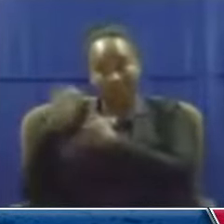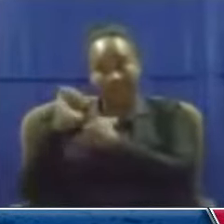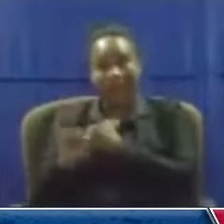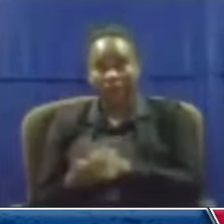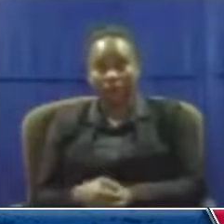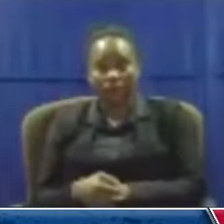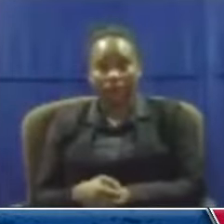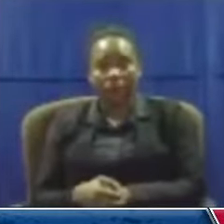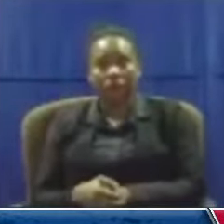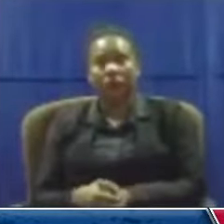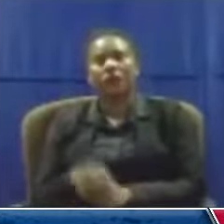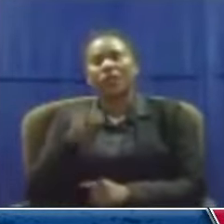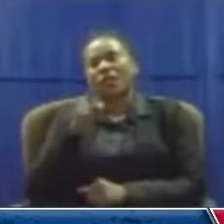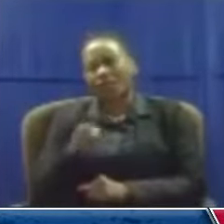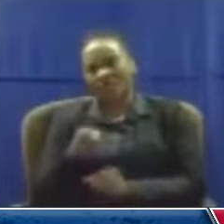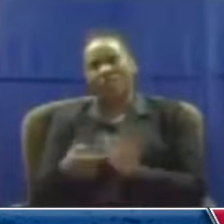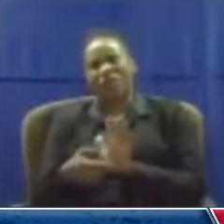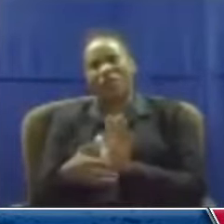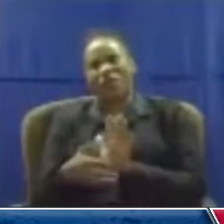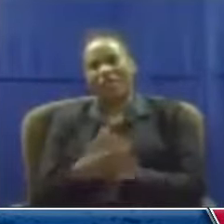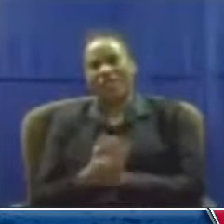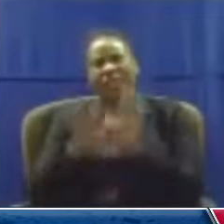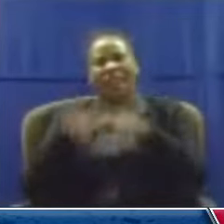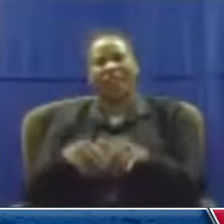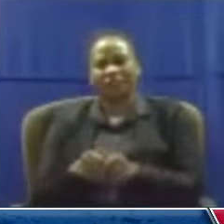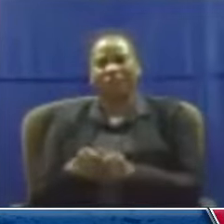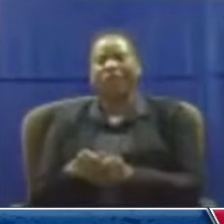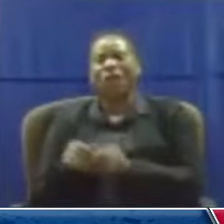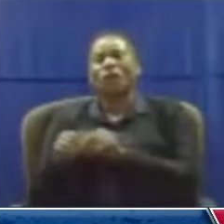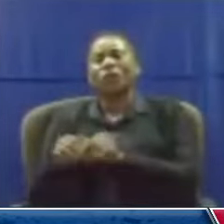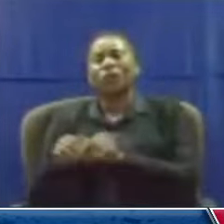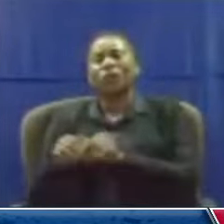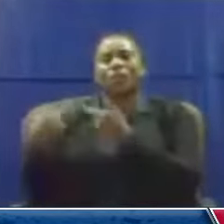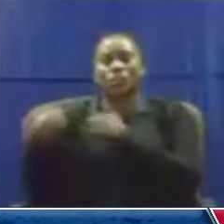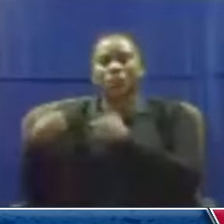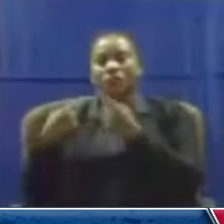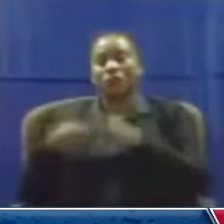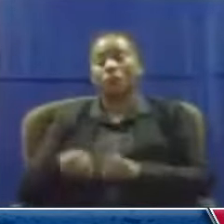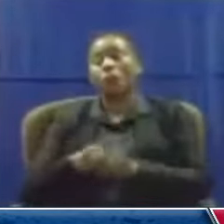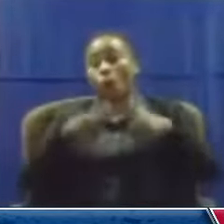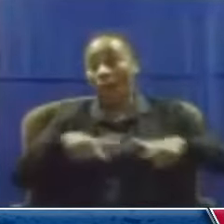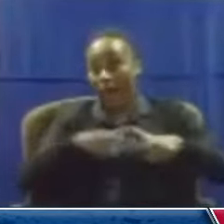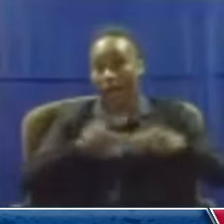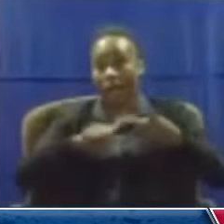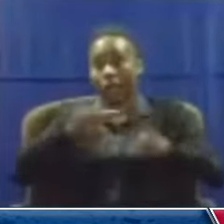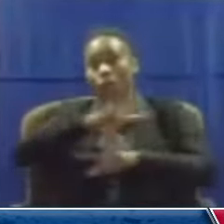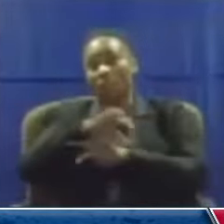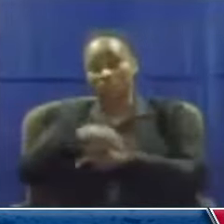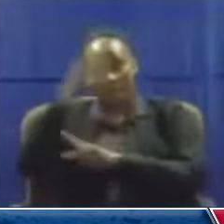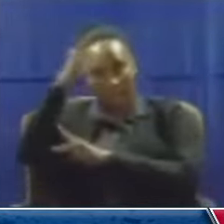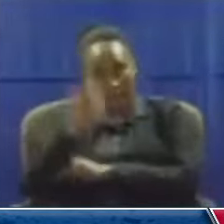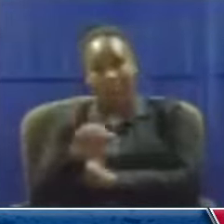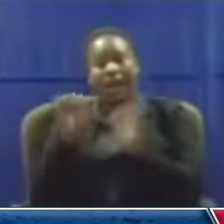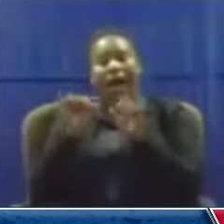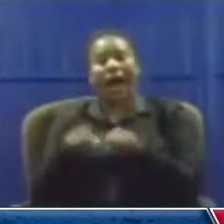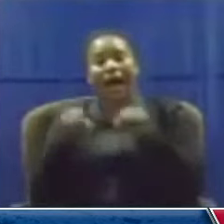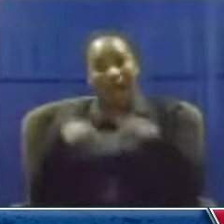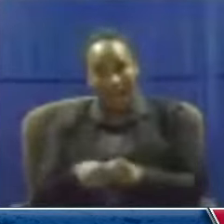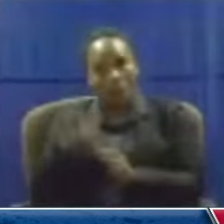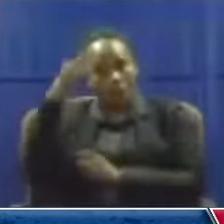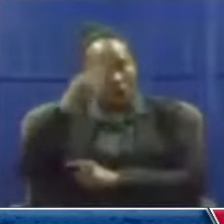In theory, this would lift the responsibility away from local government and provincial government and allow your government to